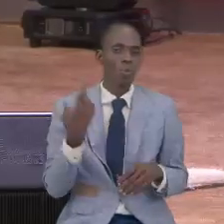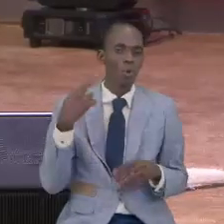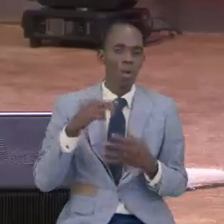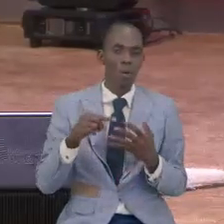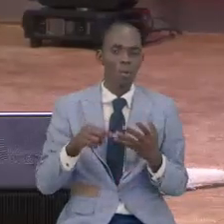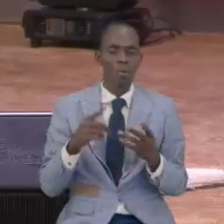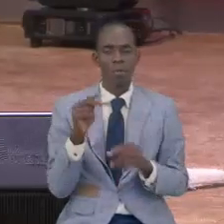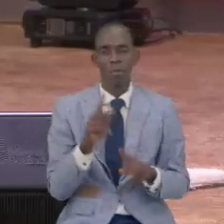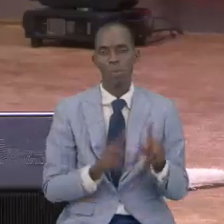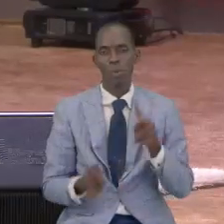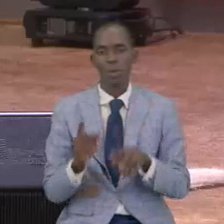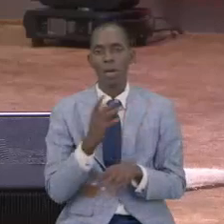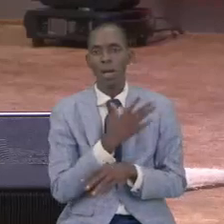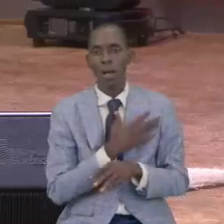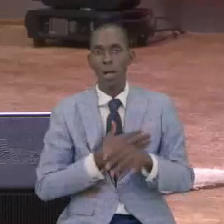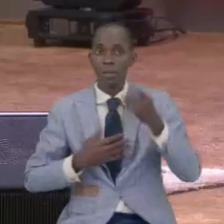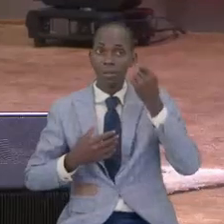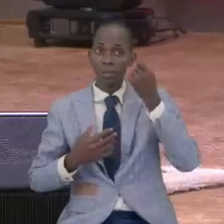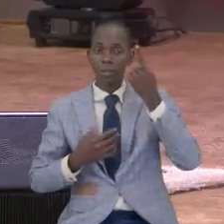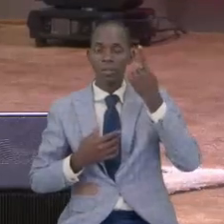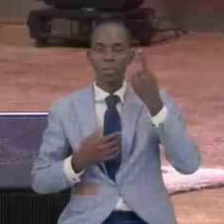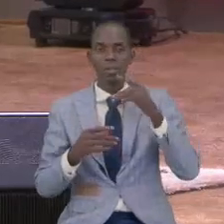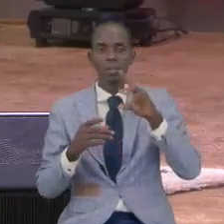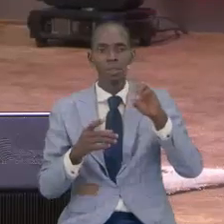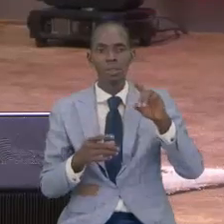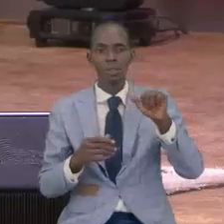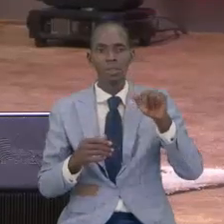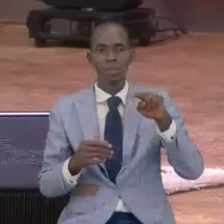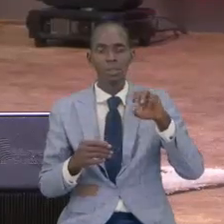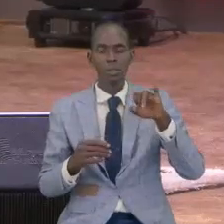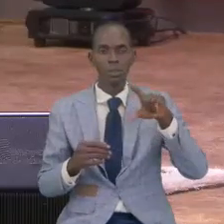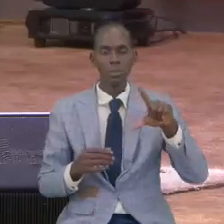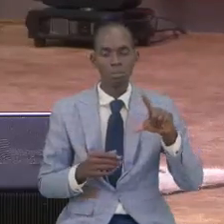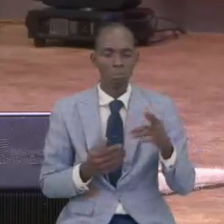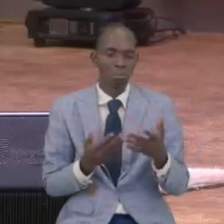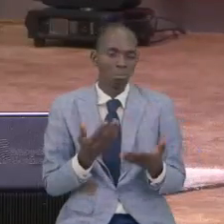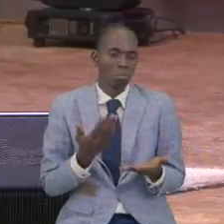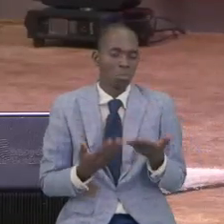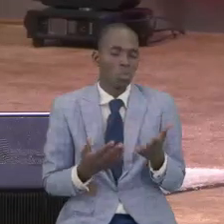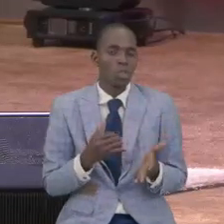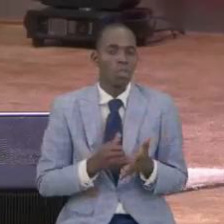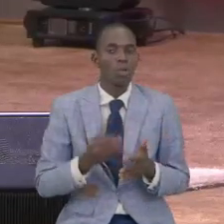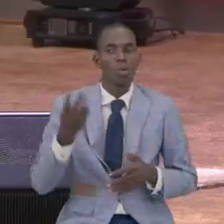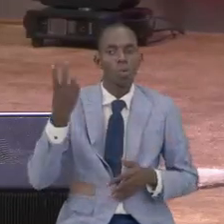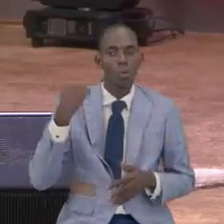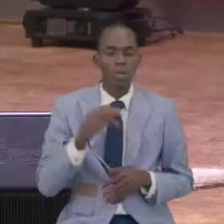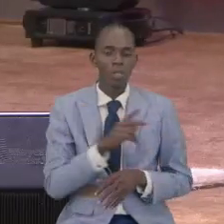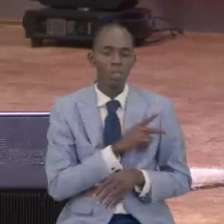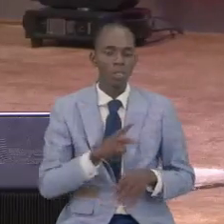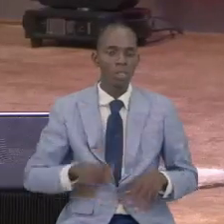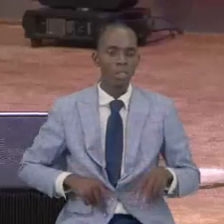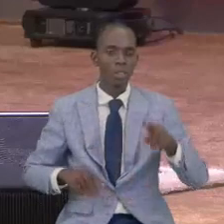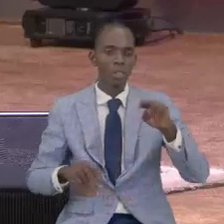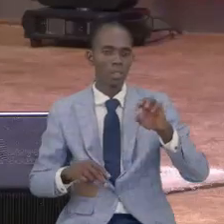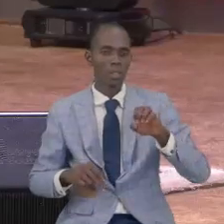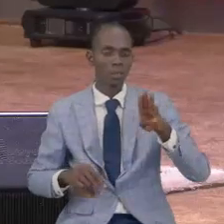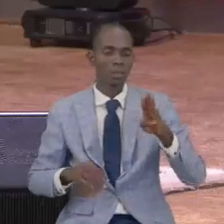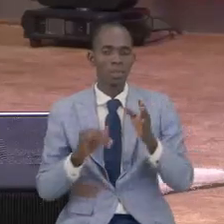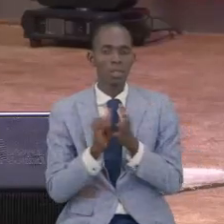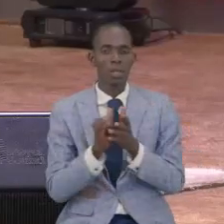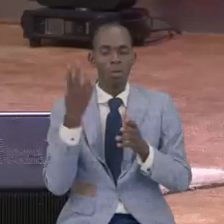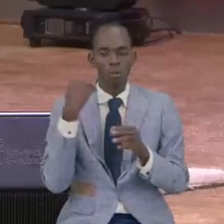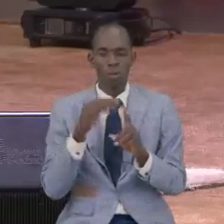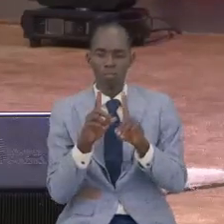you understand, Daniel, even though it was Nebuchadnezzar that was kind of testing